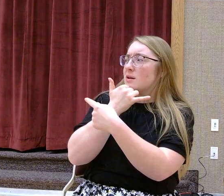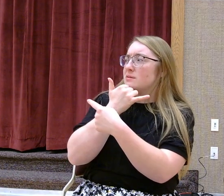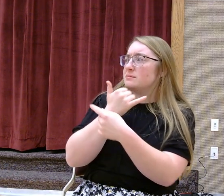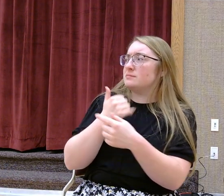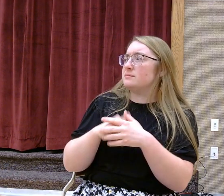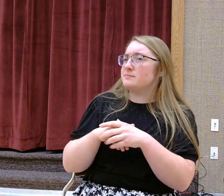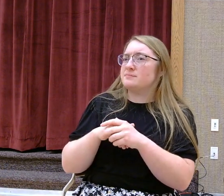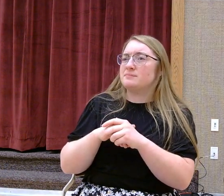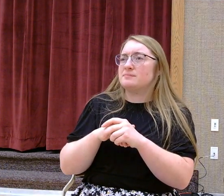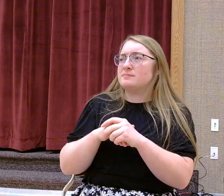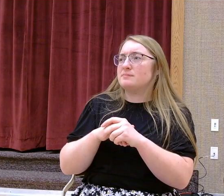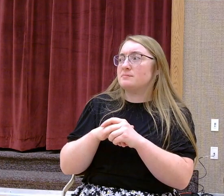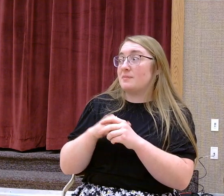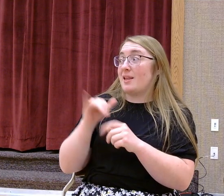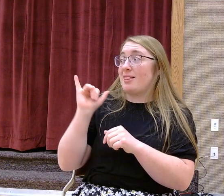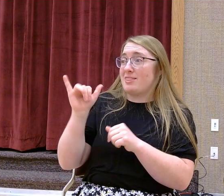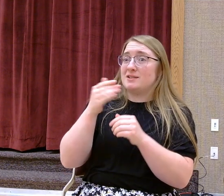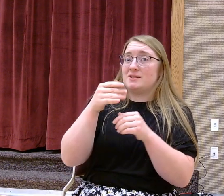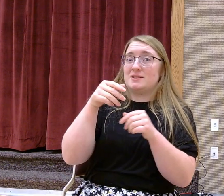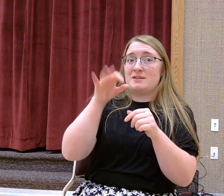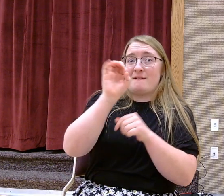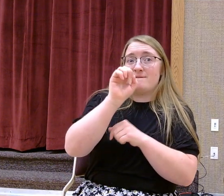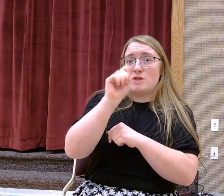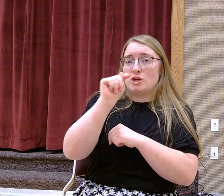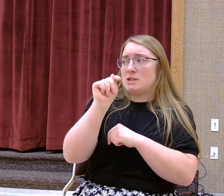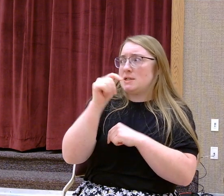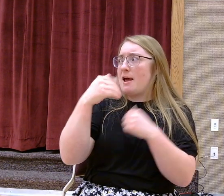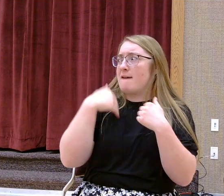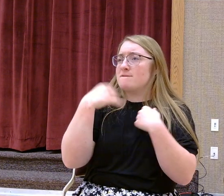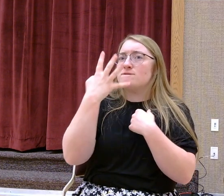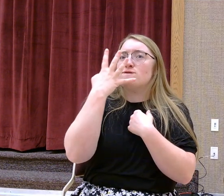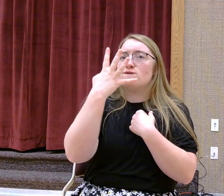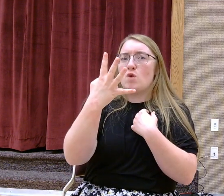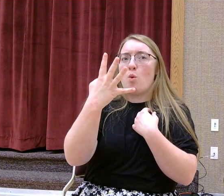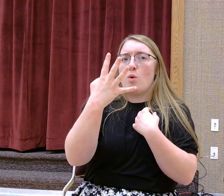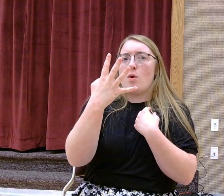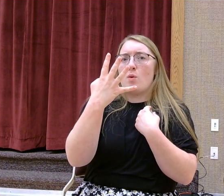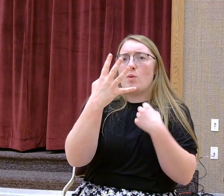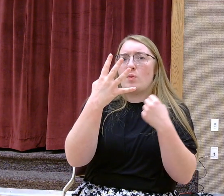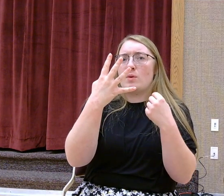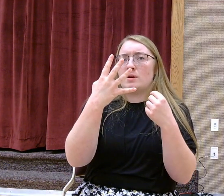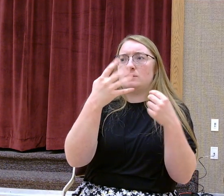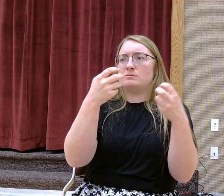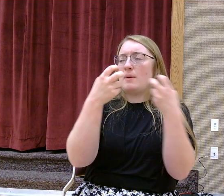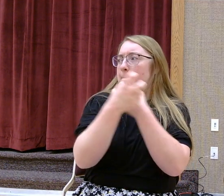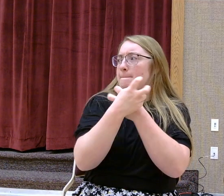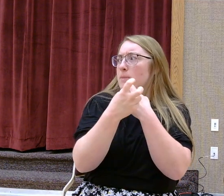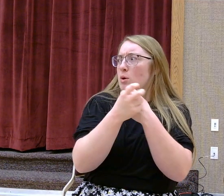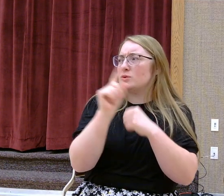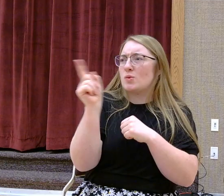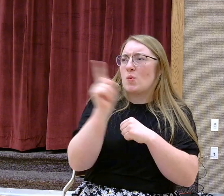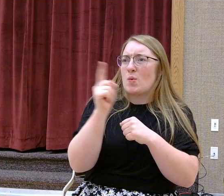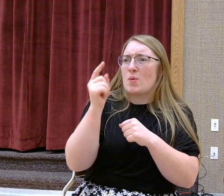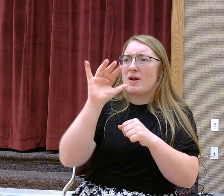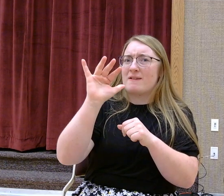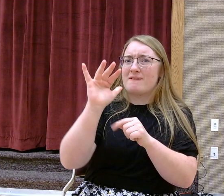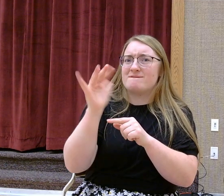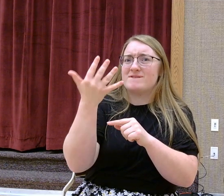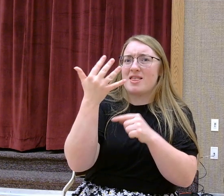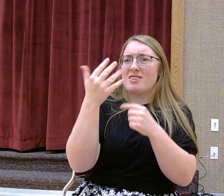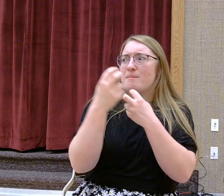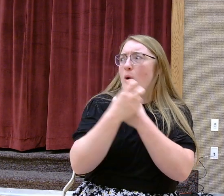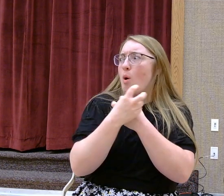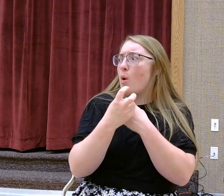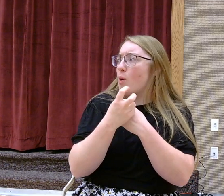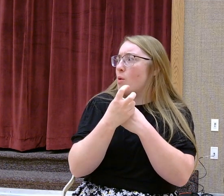So this is a foot. There's only 4 bones here. 1, 2, 3, 4. Where'd the 5th one go? It's